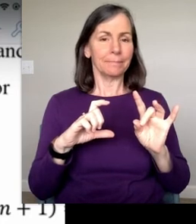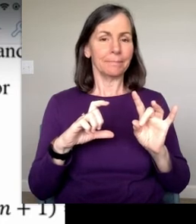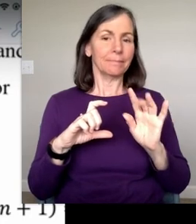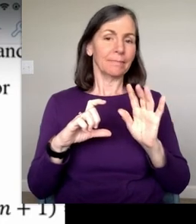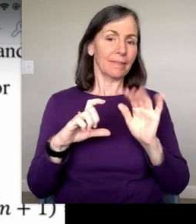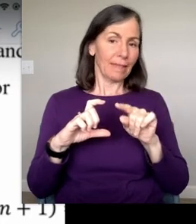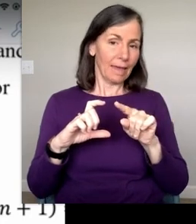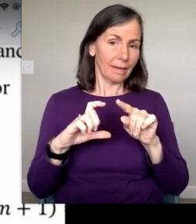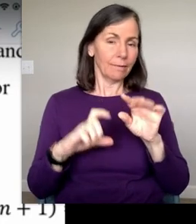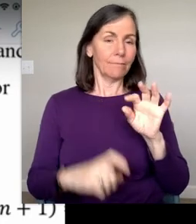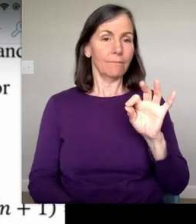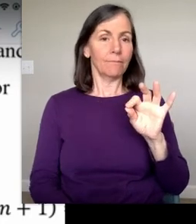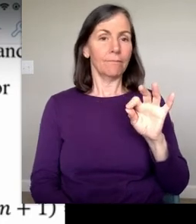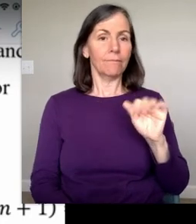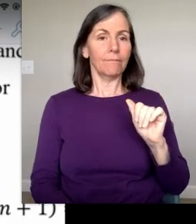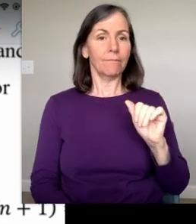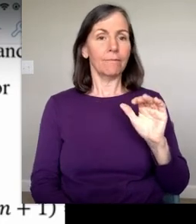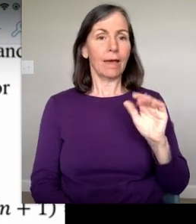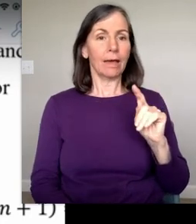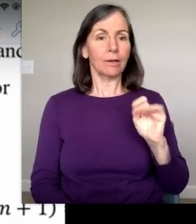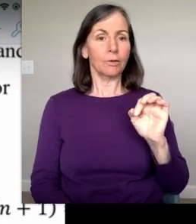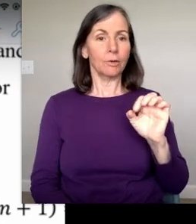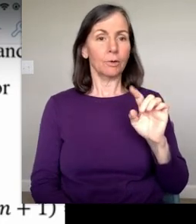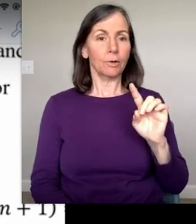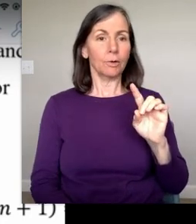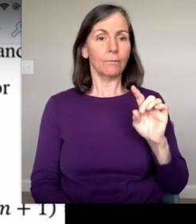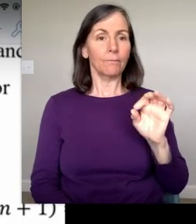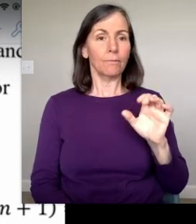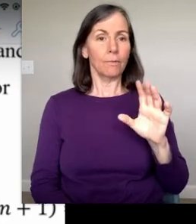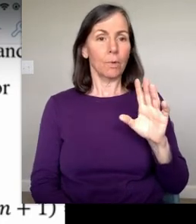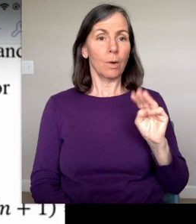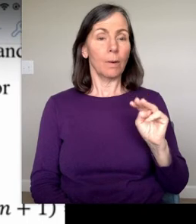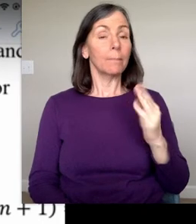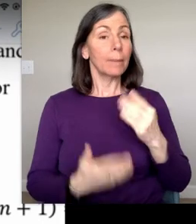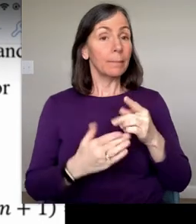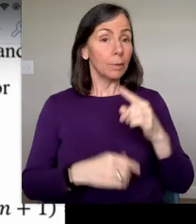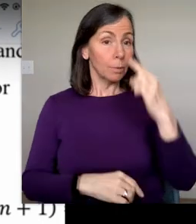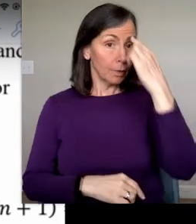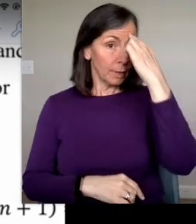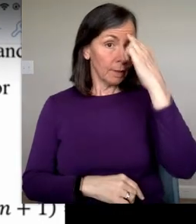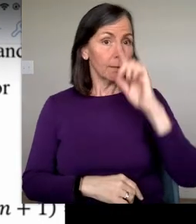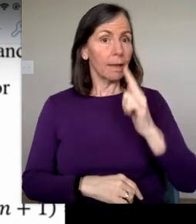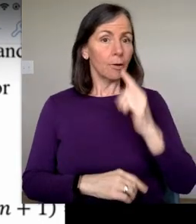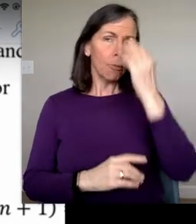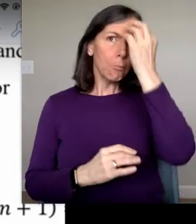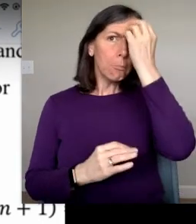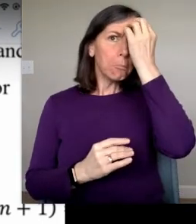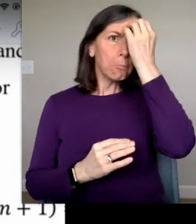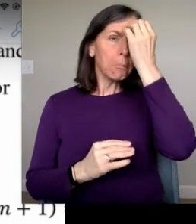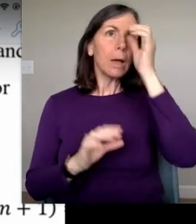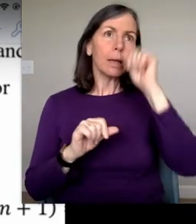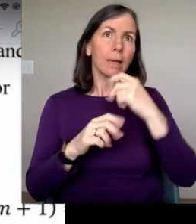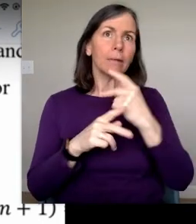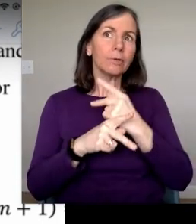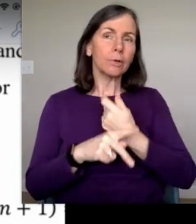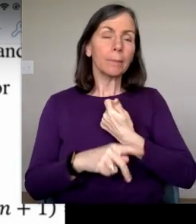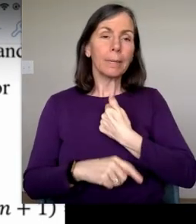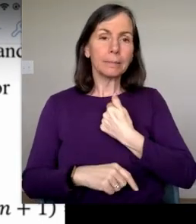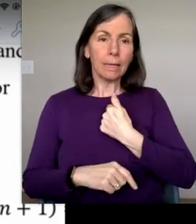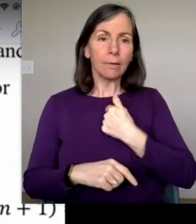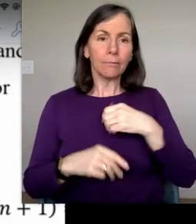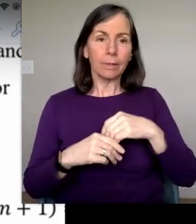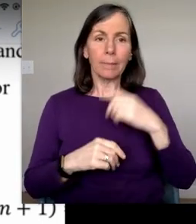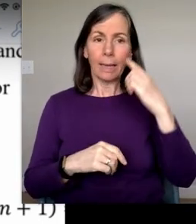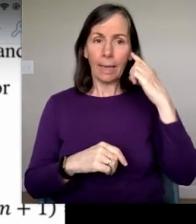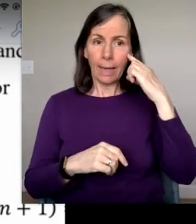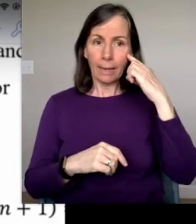You might find that you can start doing this in your head. Just make sure that you check your work, but that's totally fine.